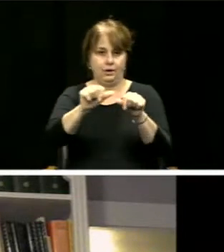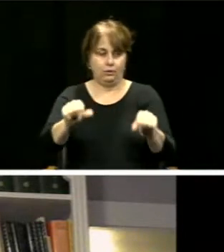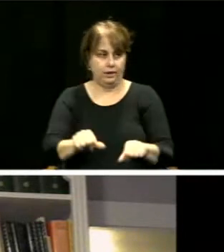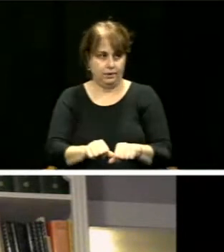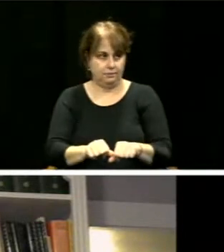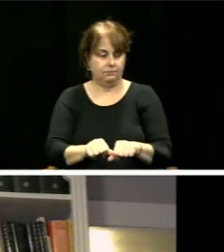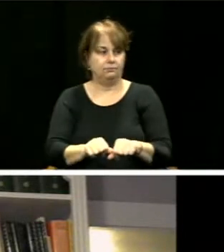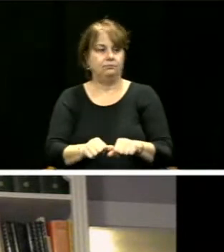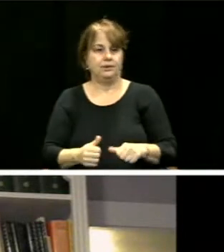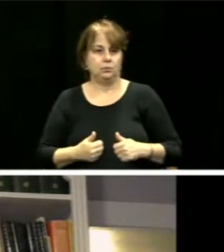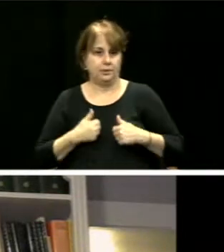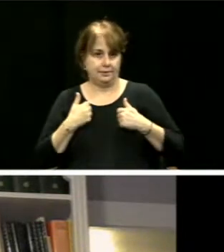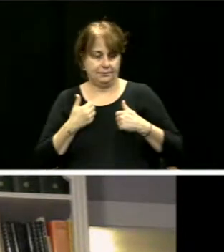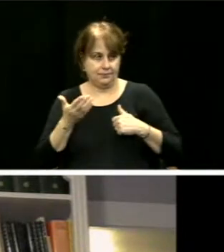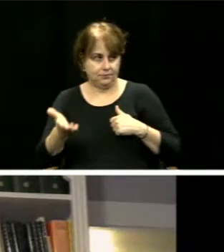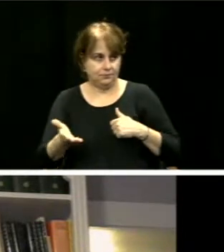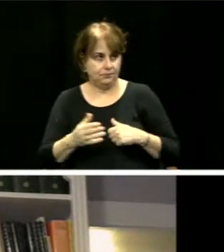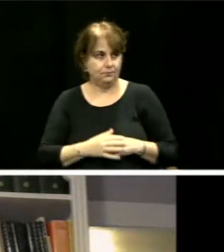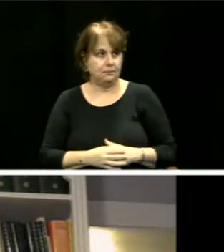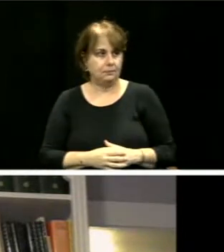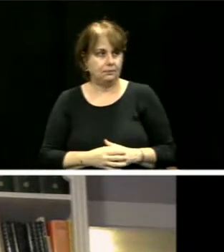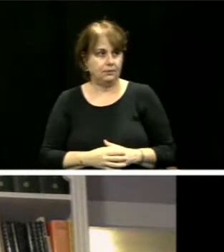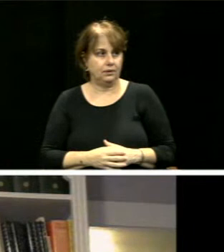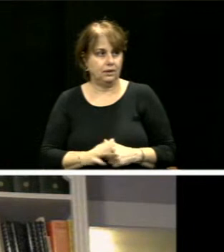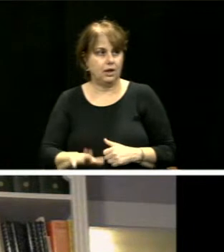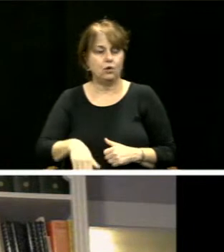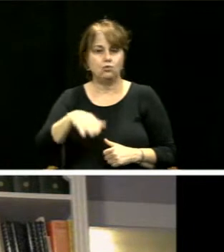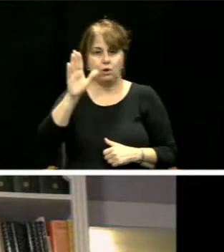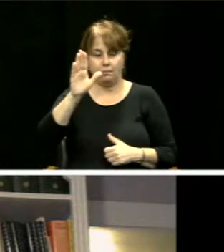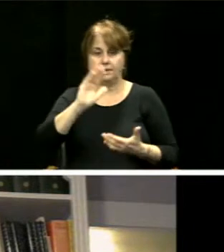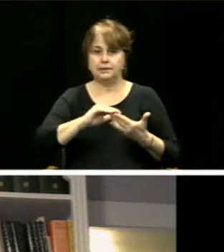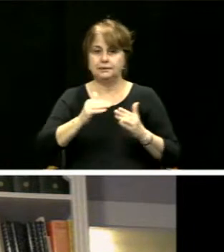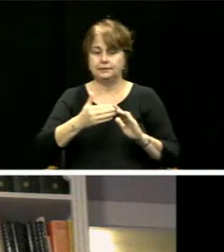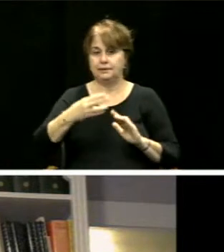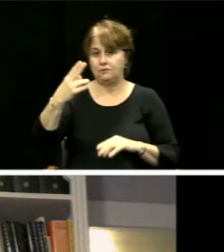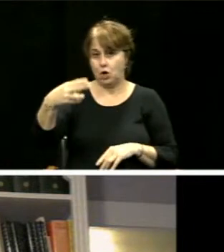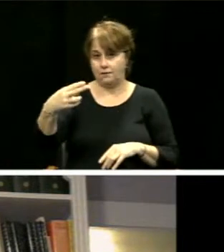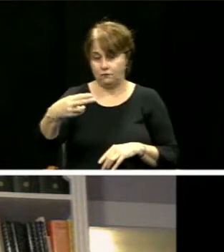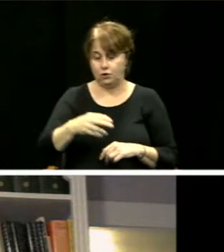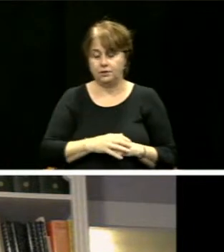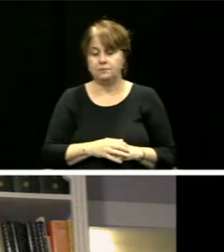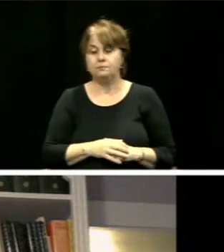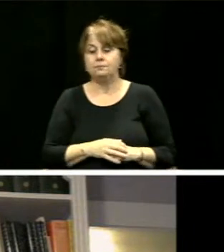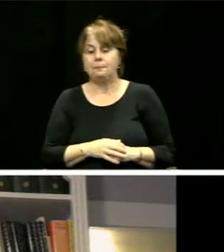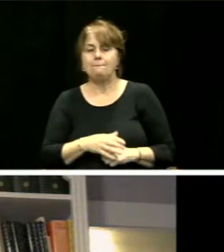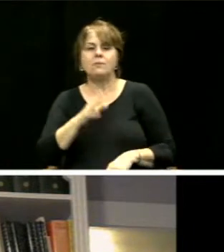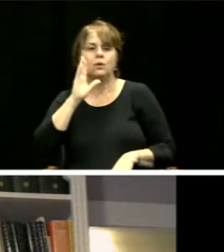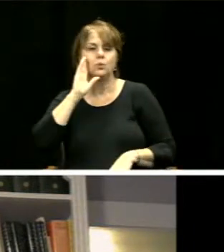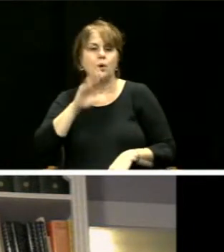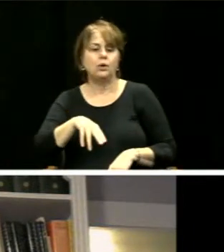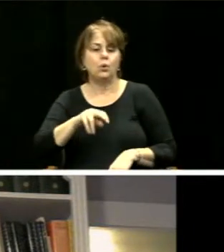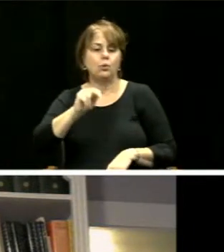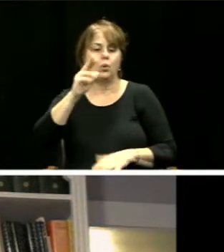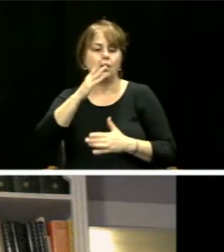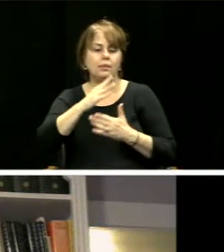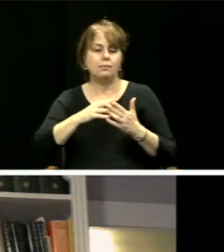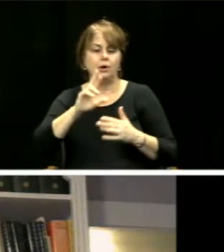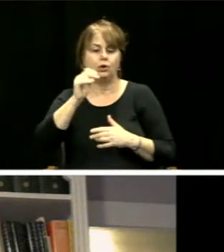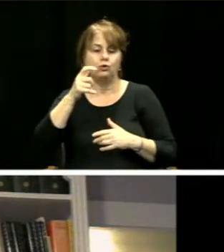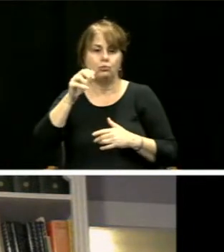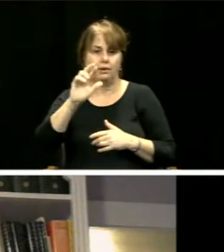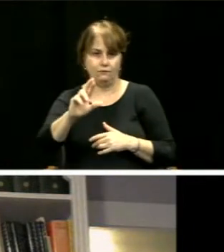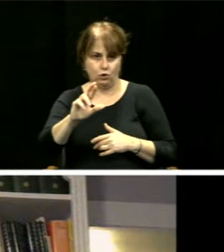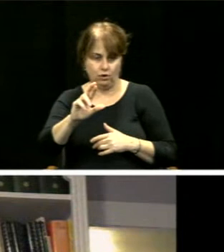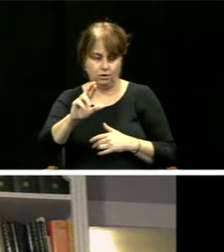a couple of, and I grew up in the city of Hartford, so I know the North Park River, aka the